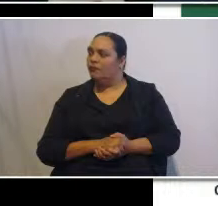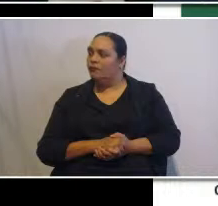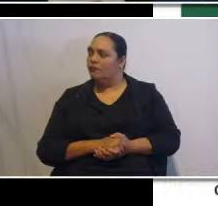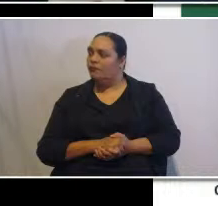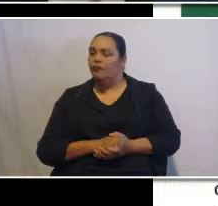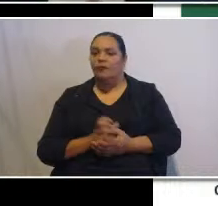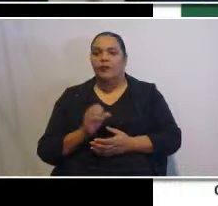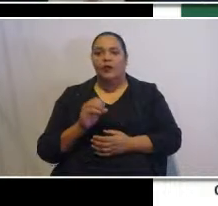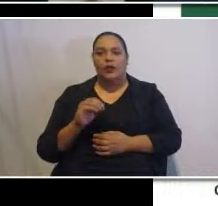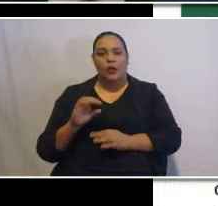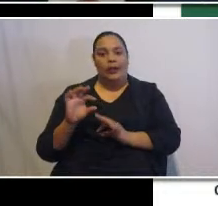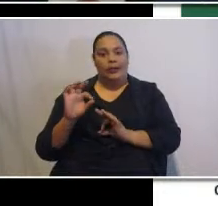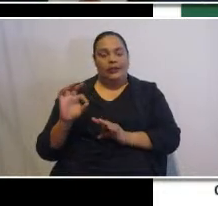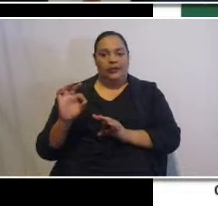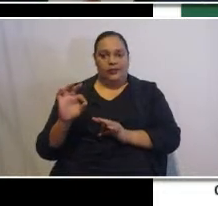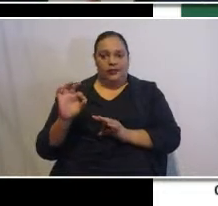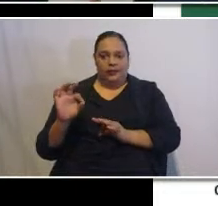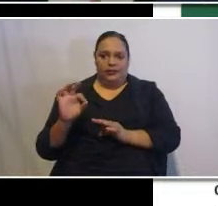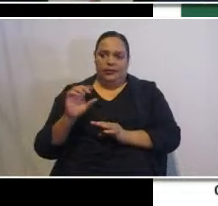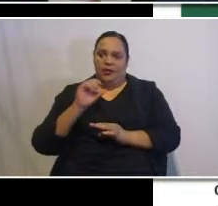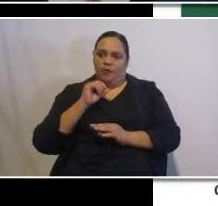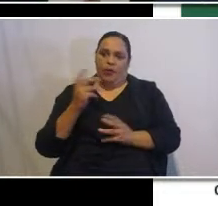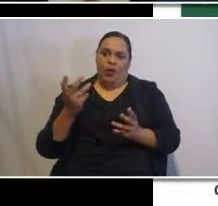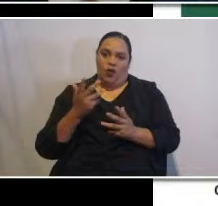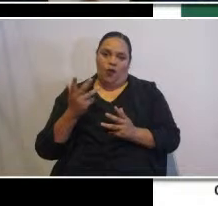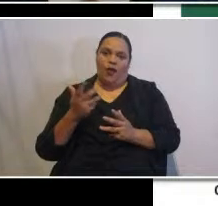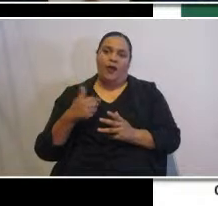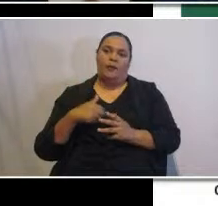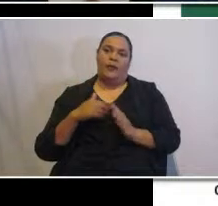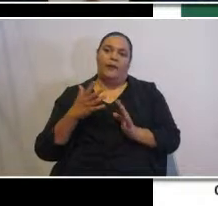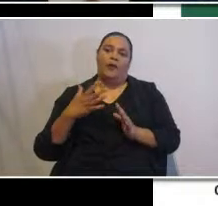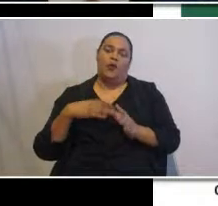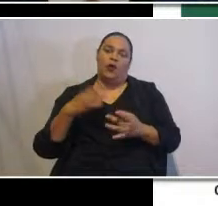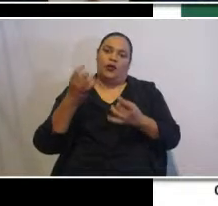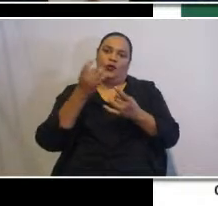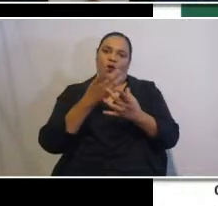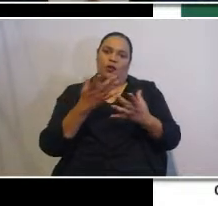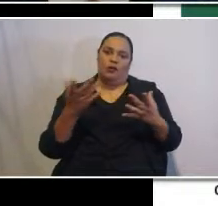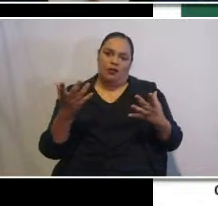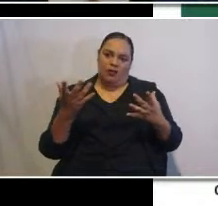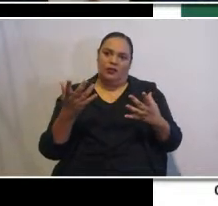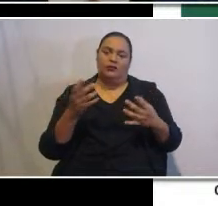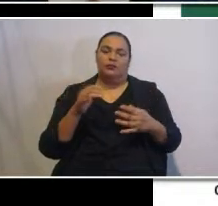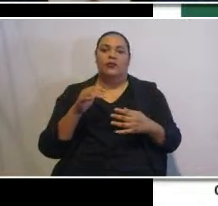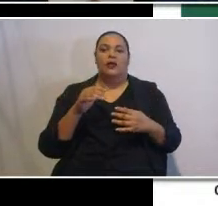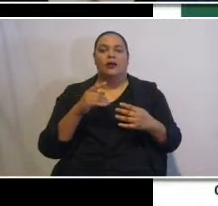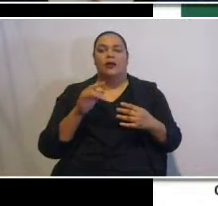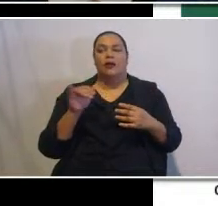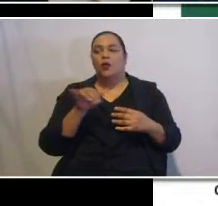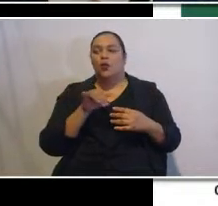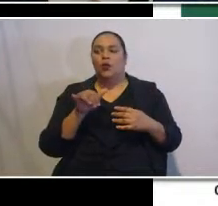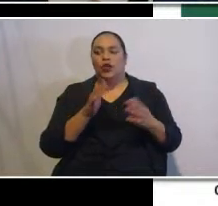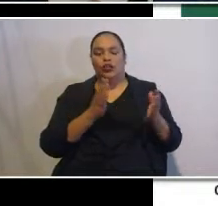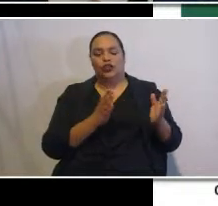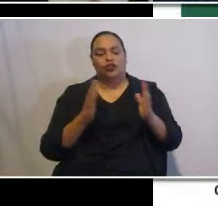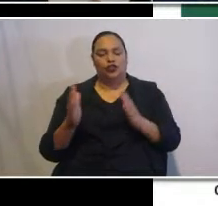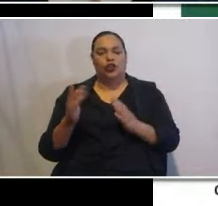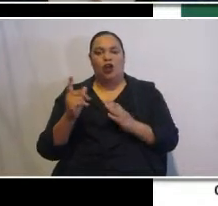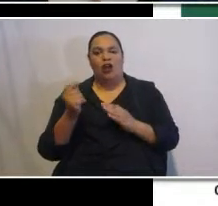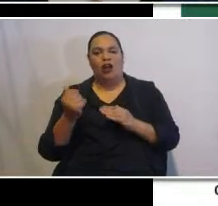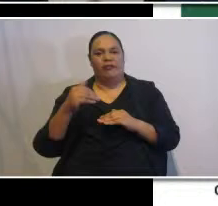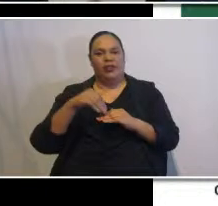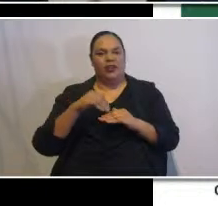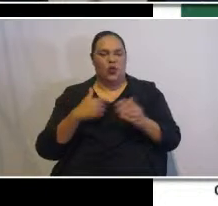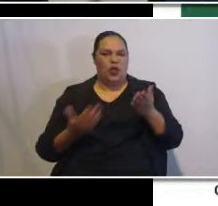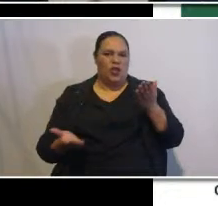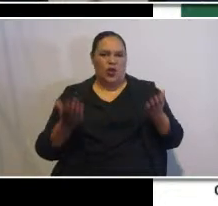So this is where I just wanted to highlight which bits of the tariff are we